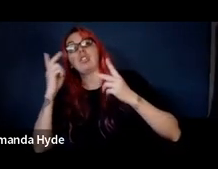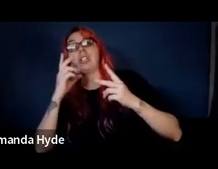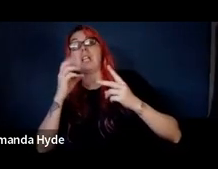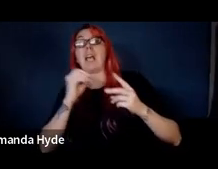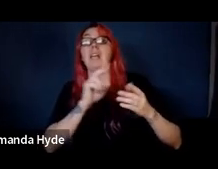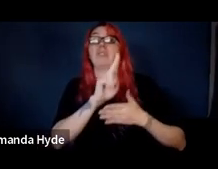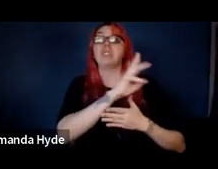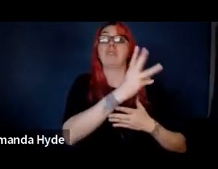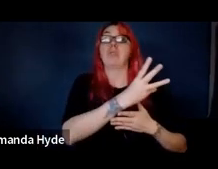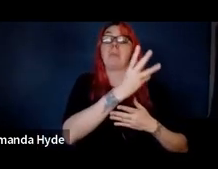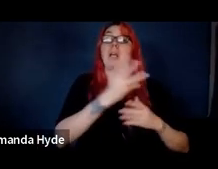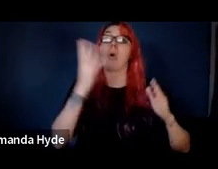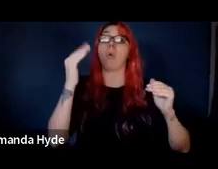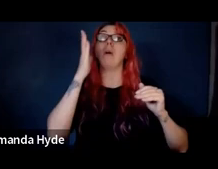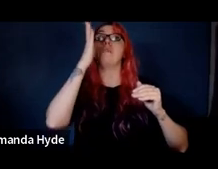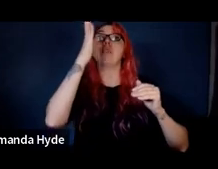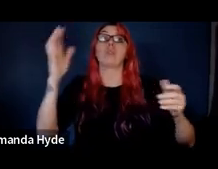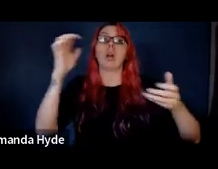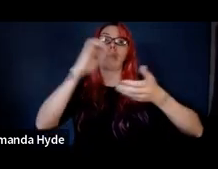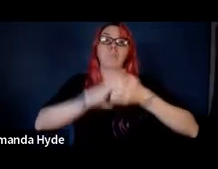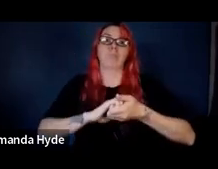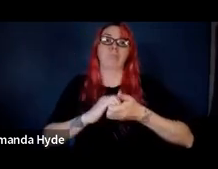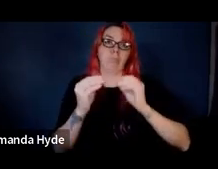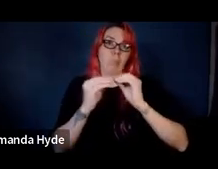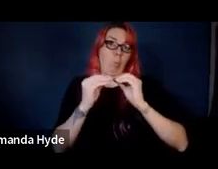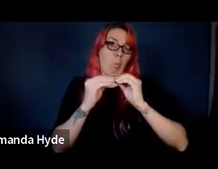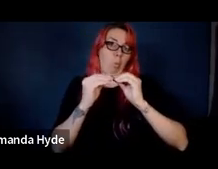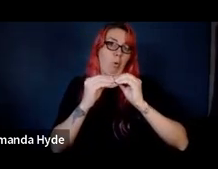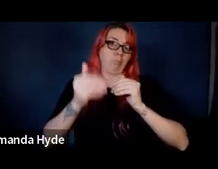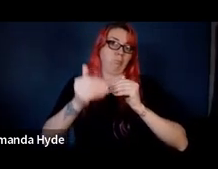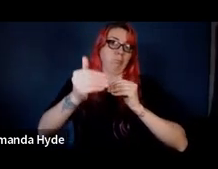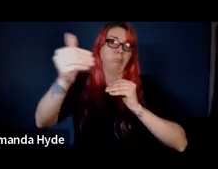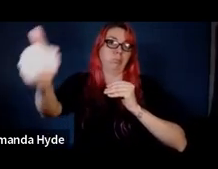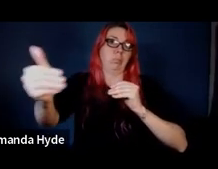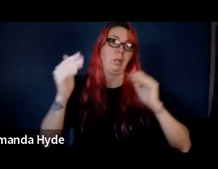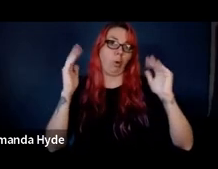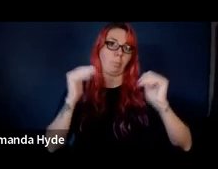Winnipeg. These colonial myths by placing in